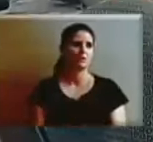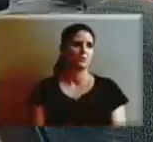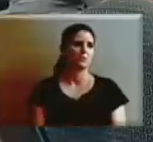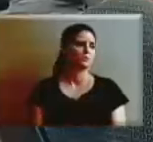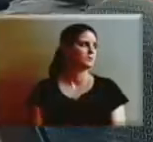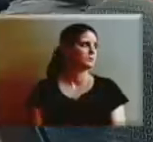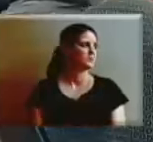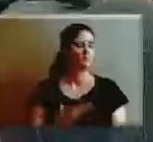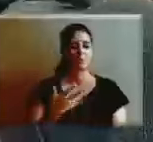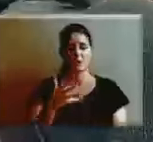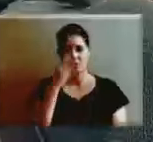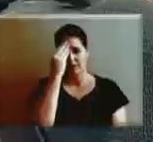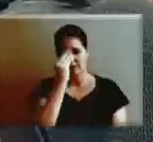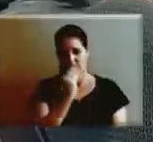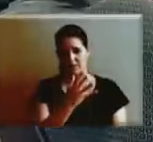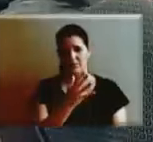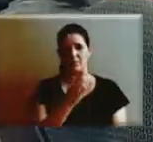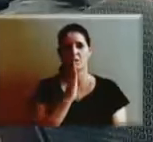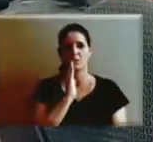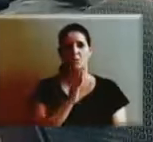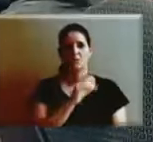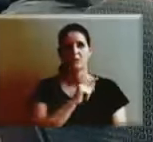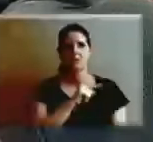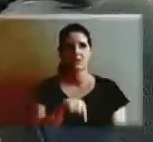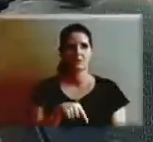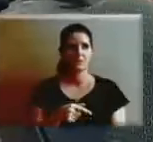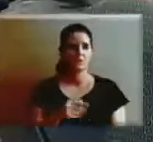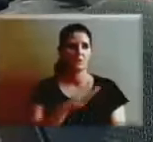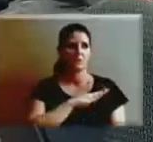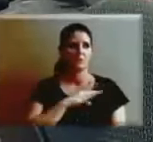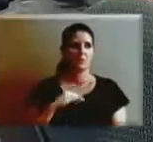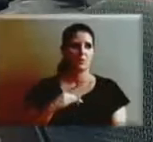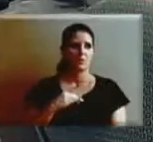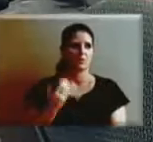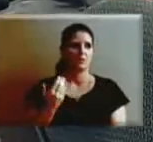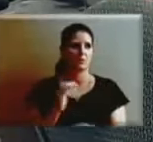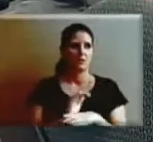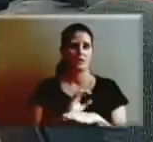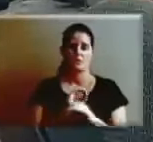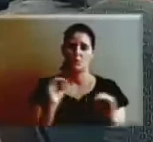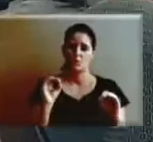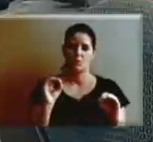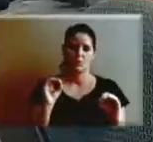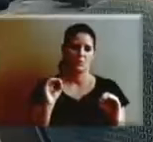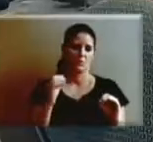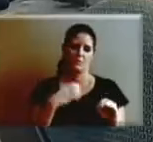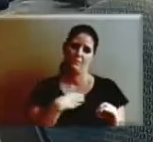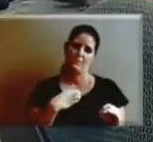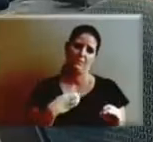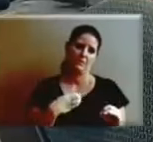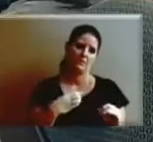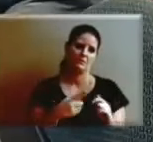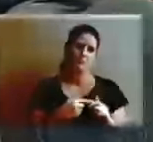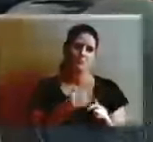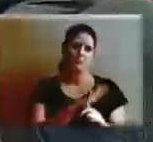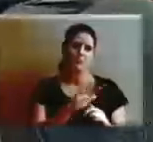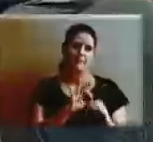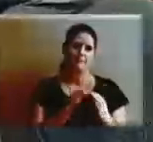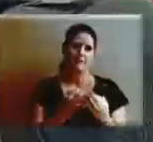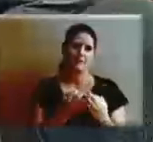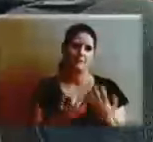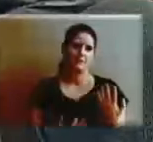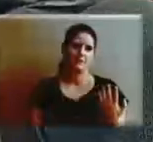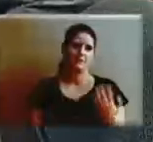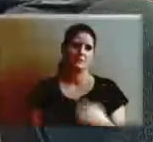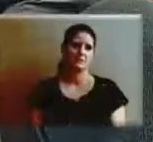Like, we notified them that this was coming to the board tonight. Okay. We got no objections from the families, and